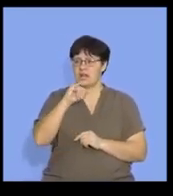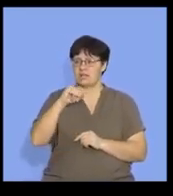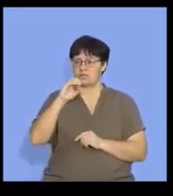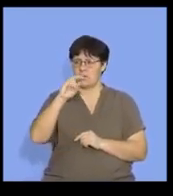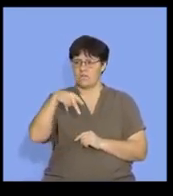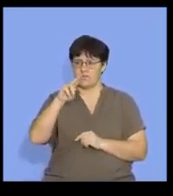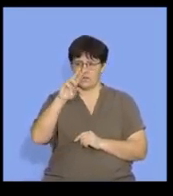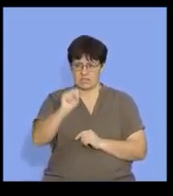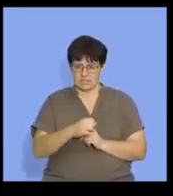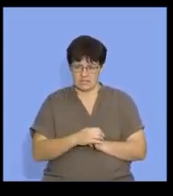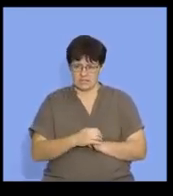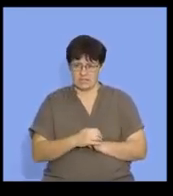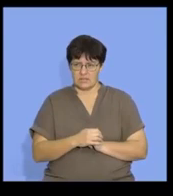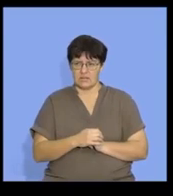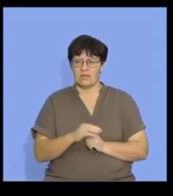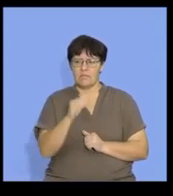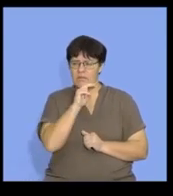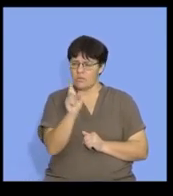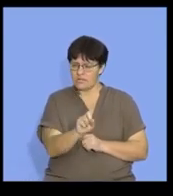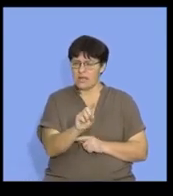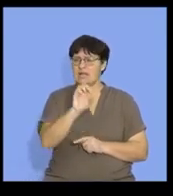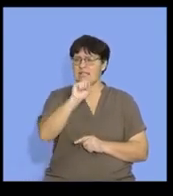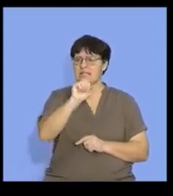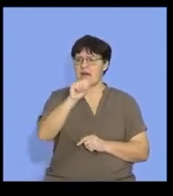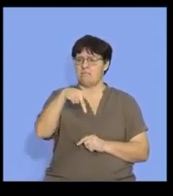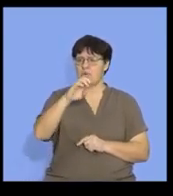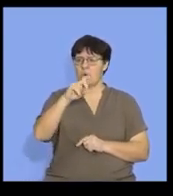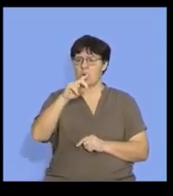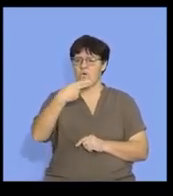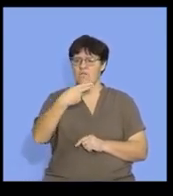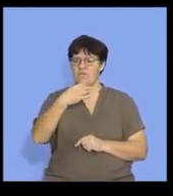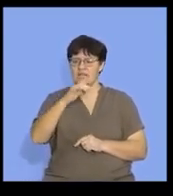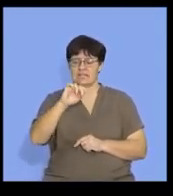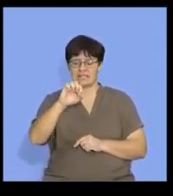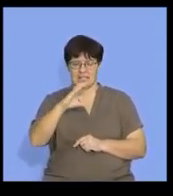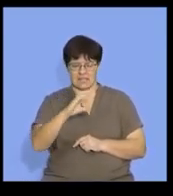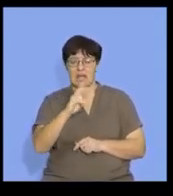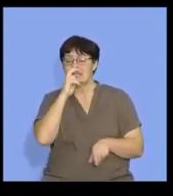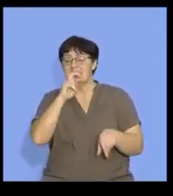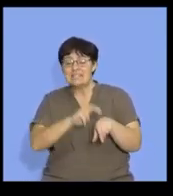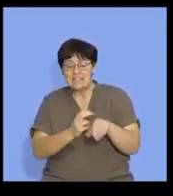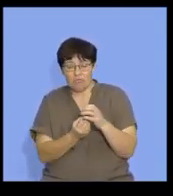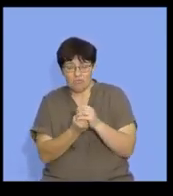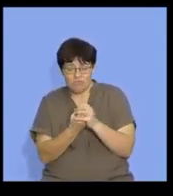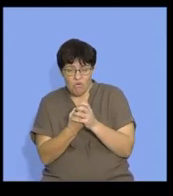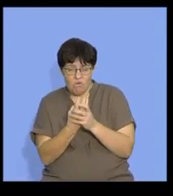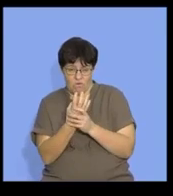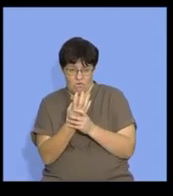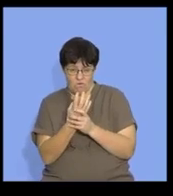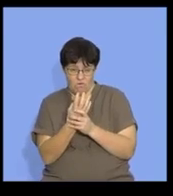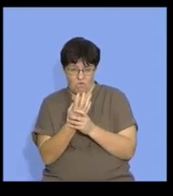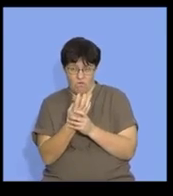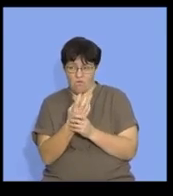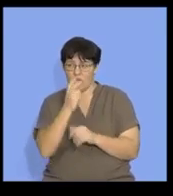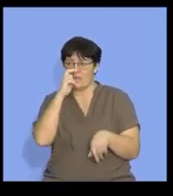saprophytic. What does that mean? Right, it needs to grow, it needs the